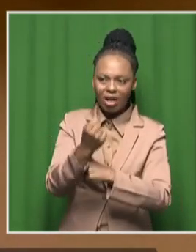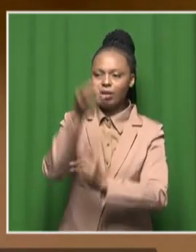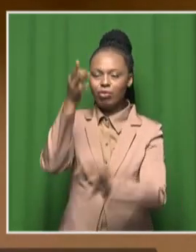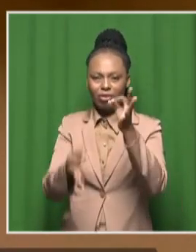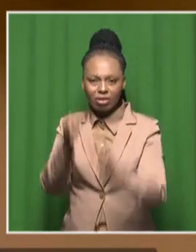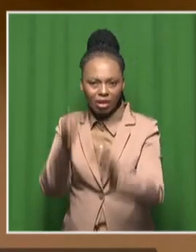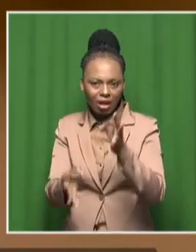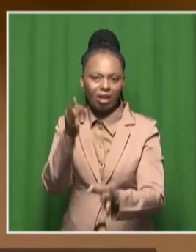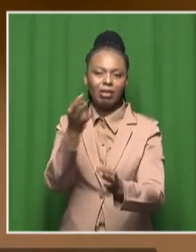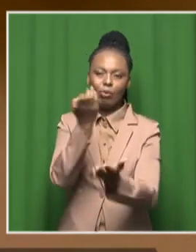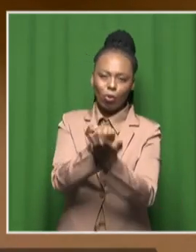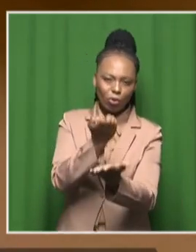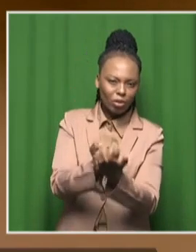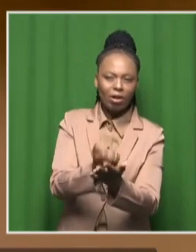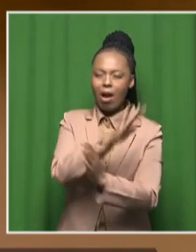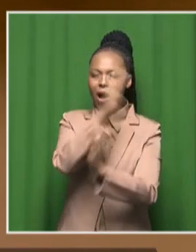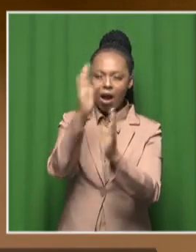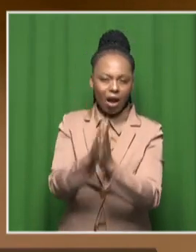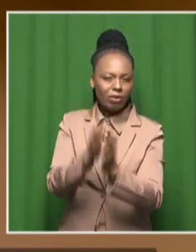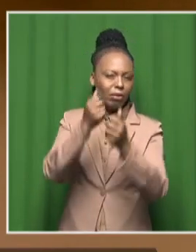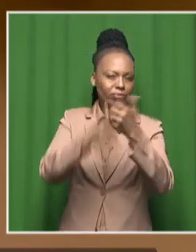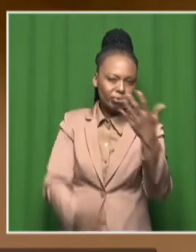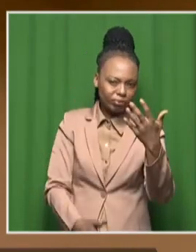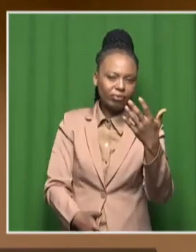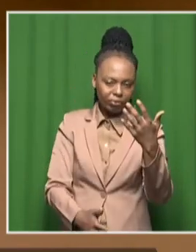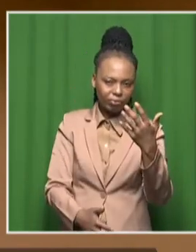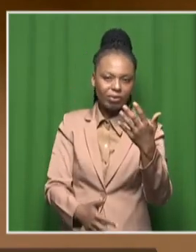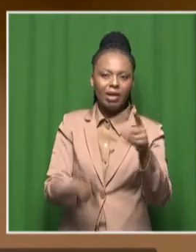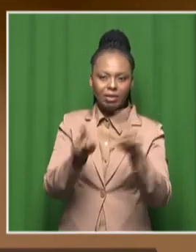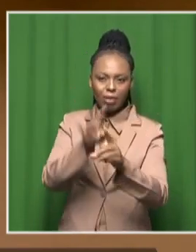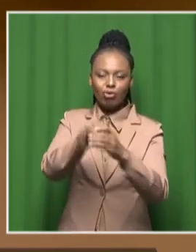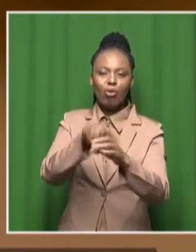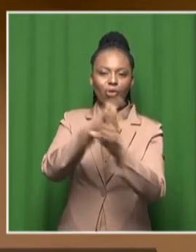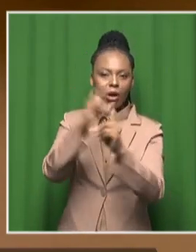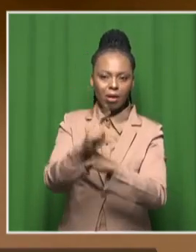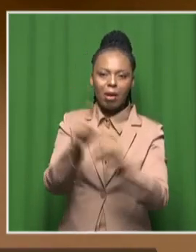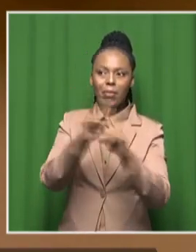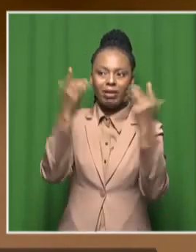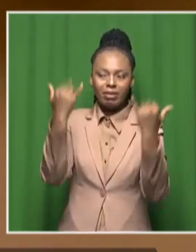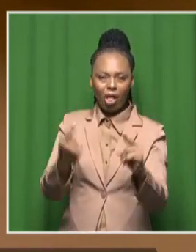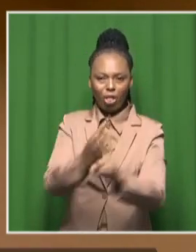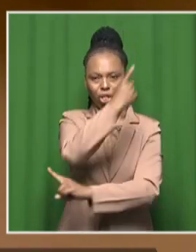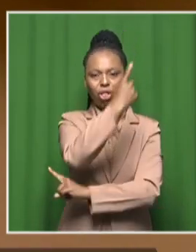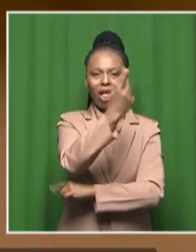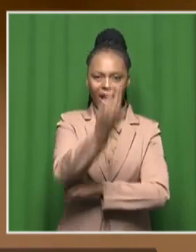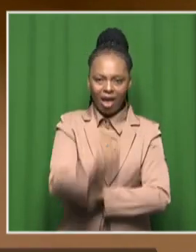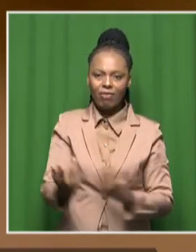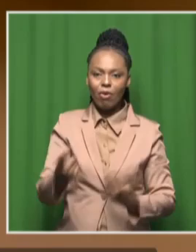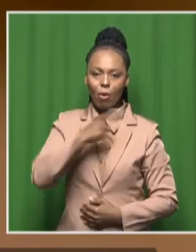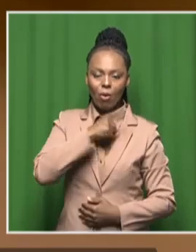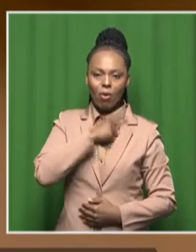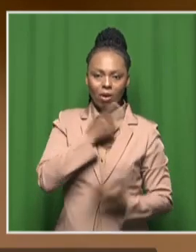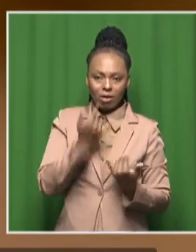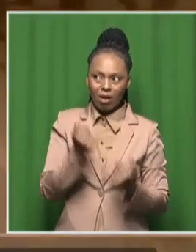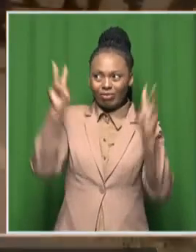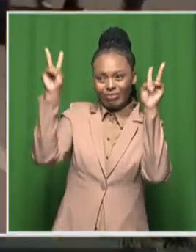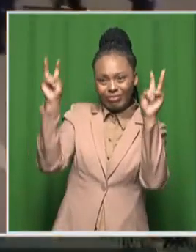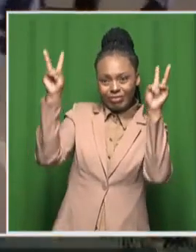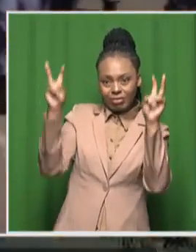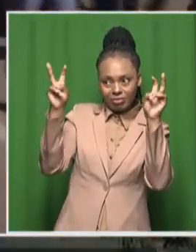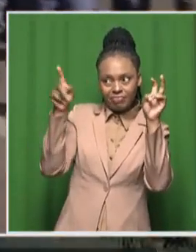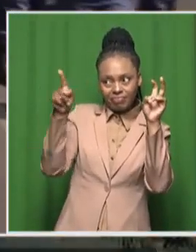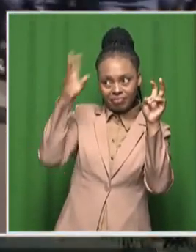in the broader cultural spheres. But we don't, because we have this notion that